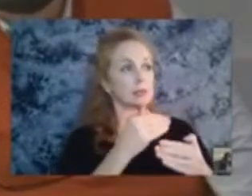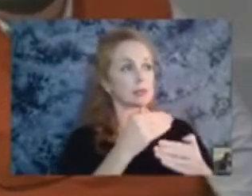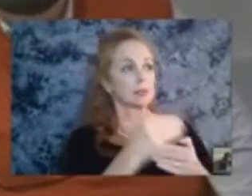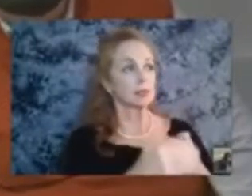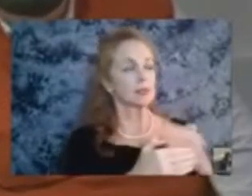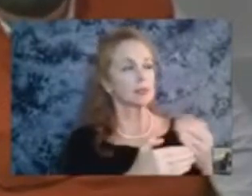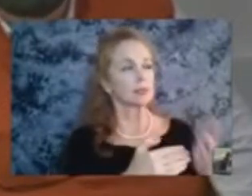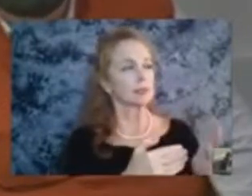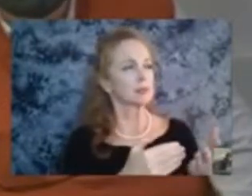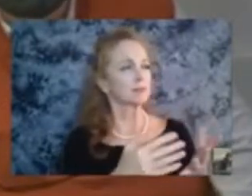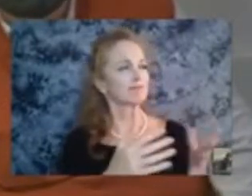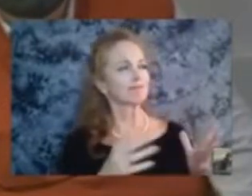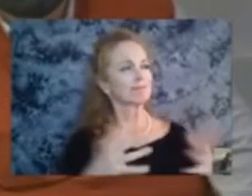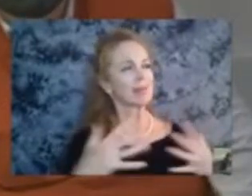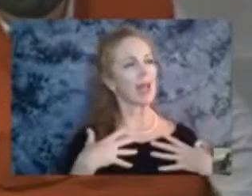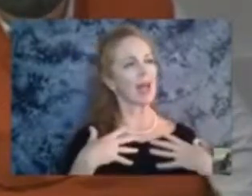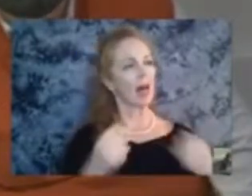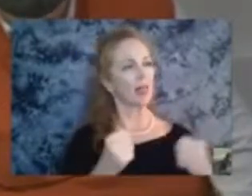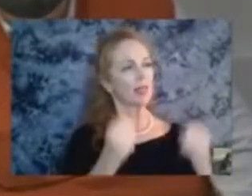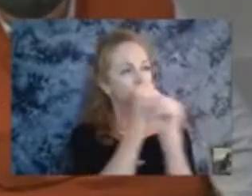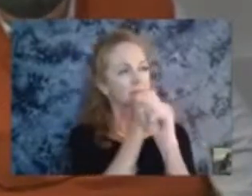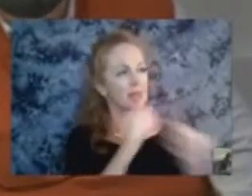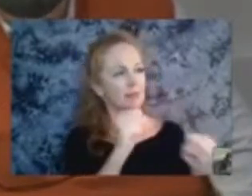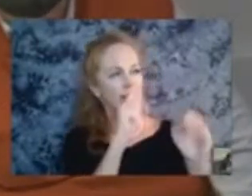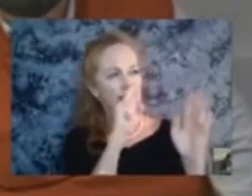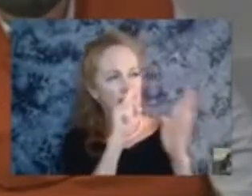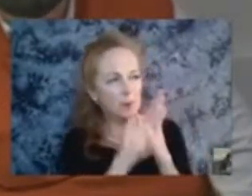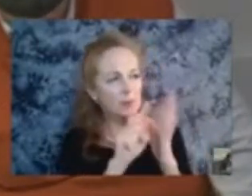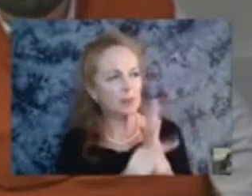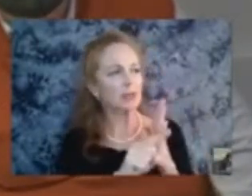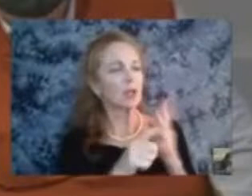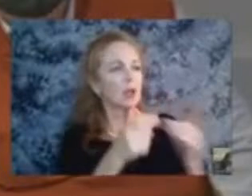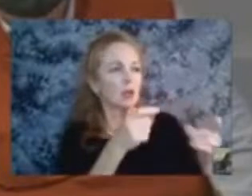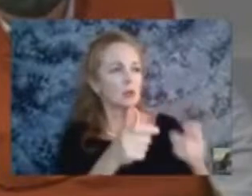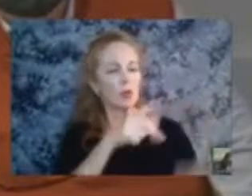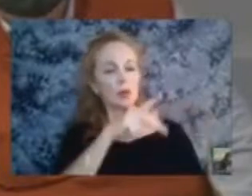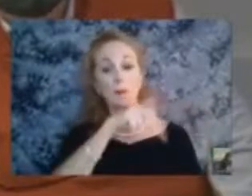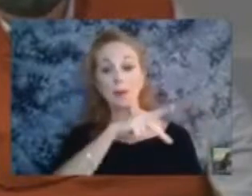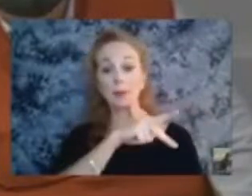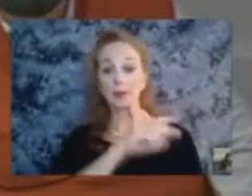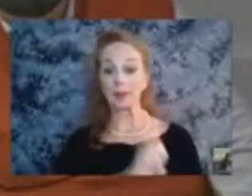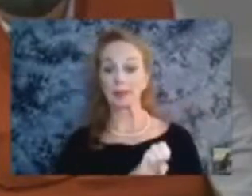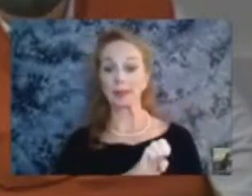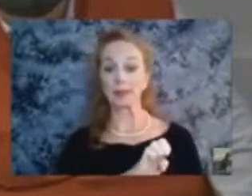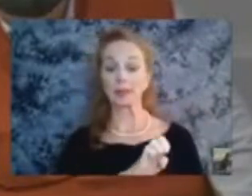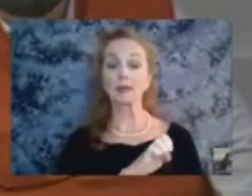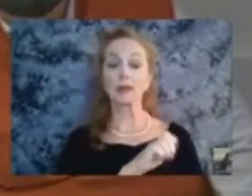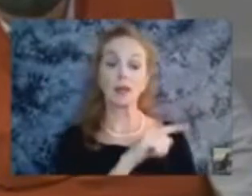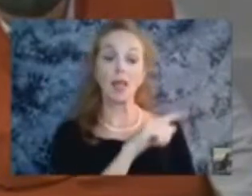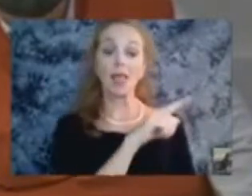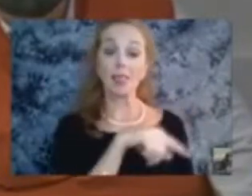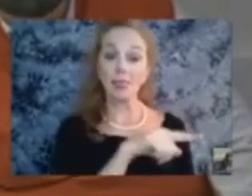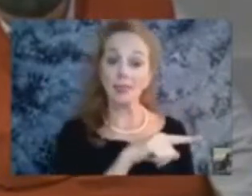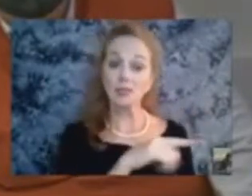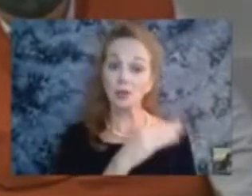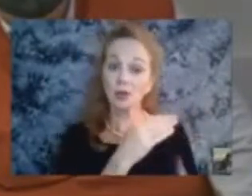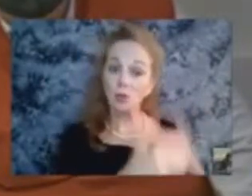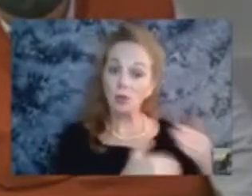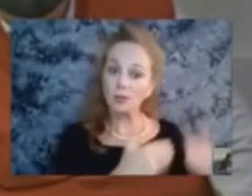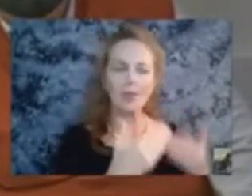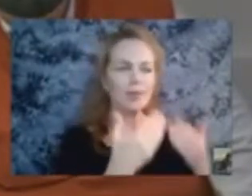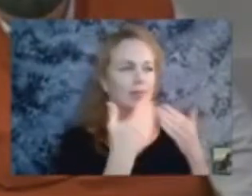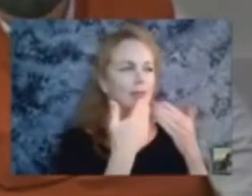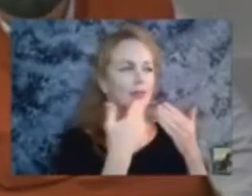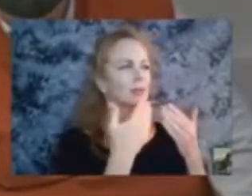and safety inspection under control and PPE. These are in process. I thank you for your work.